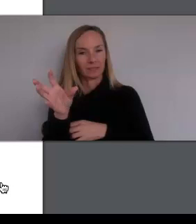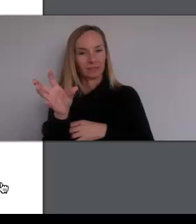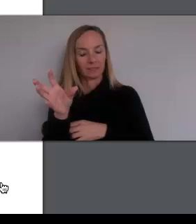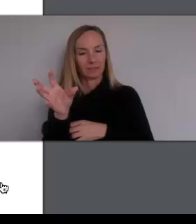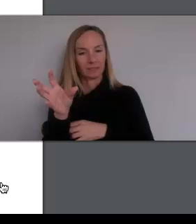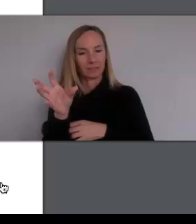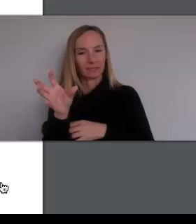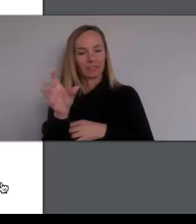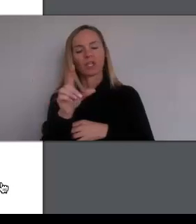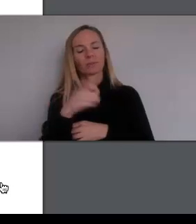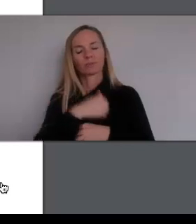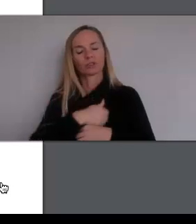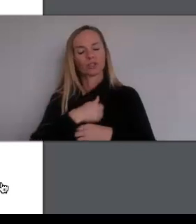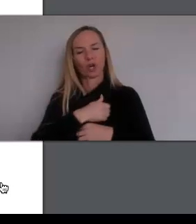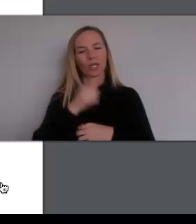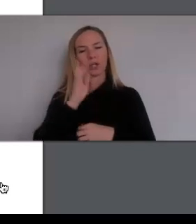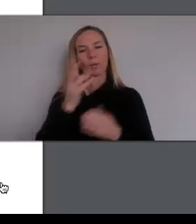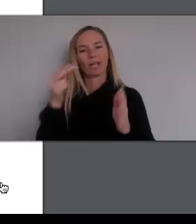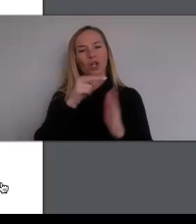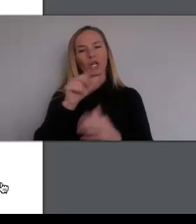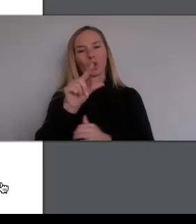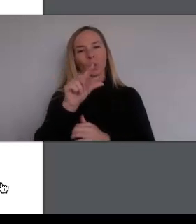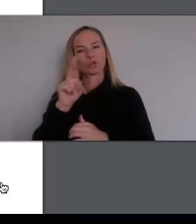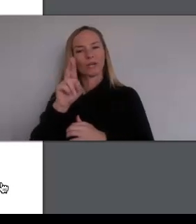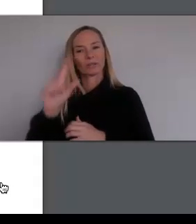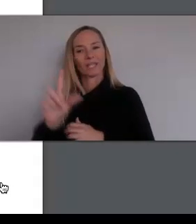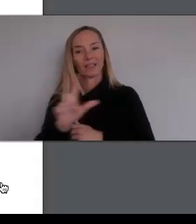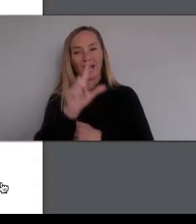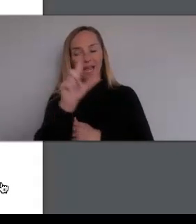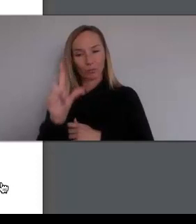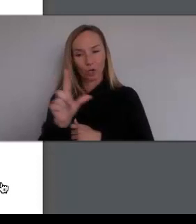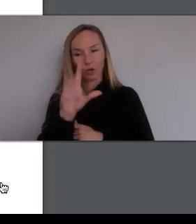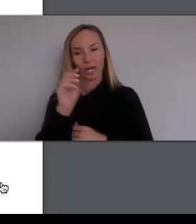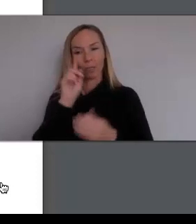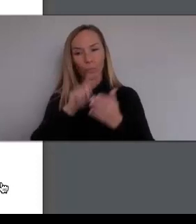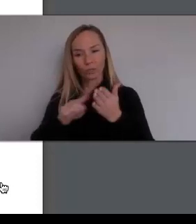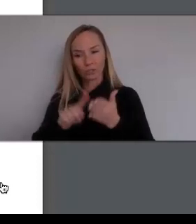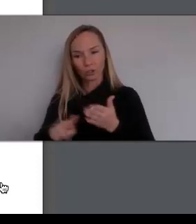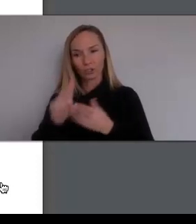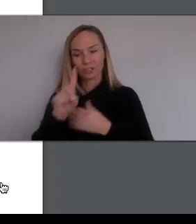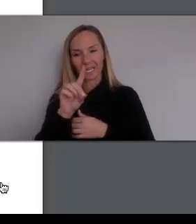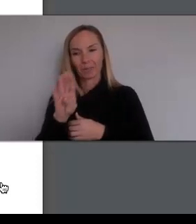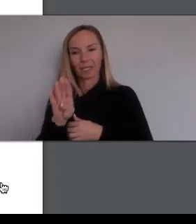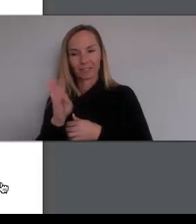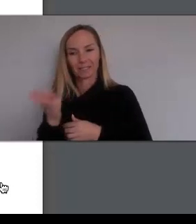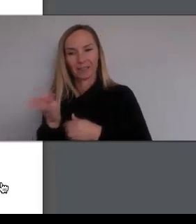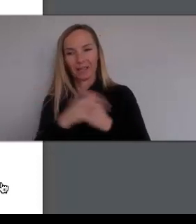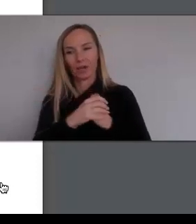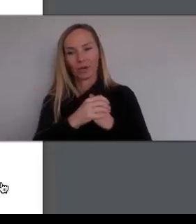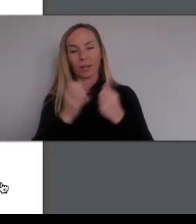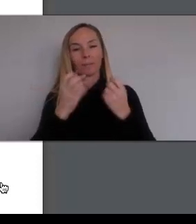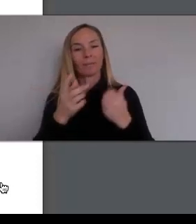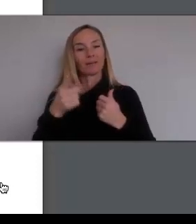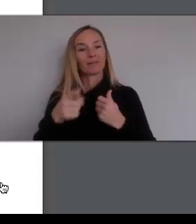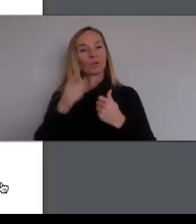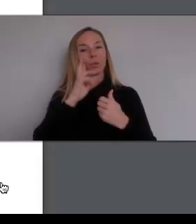You'll be looking at the Los Rios library and the research databases. Many of you